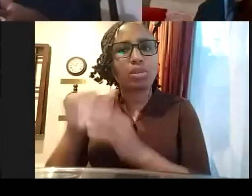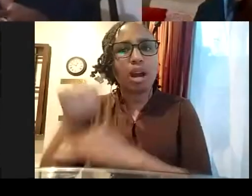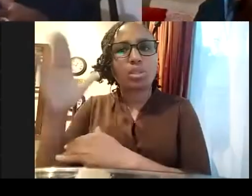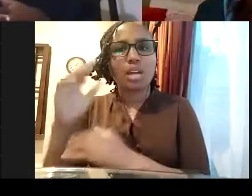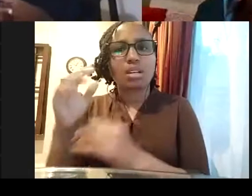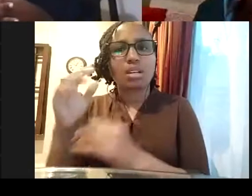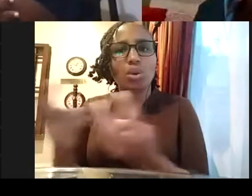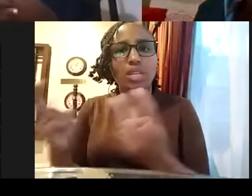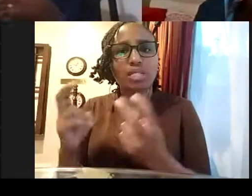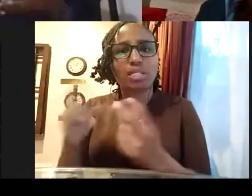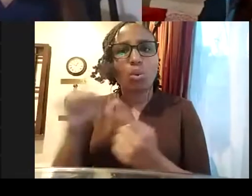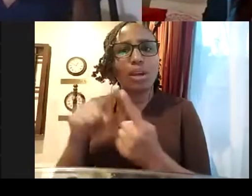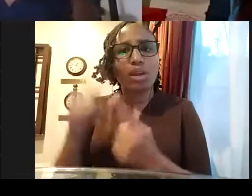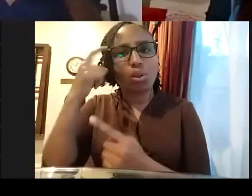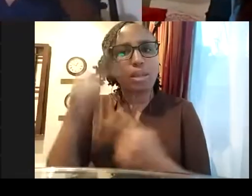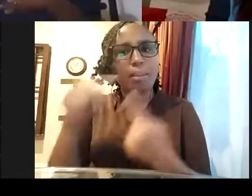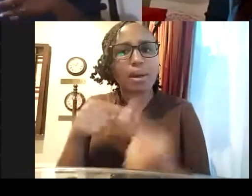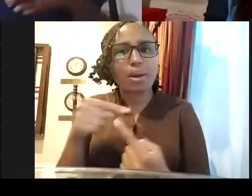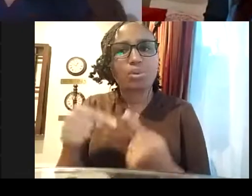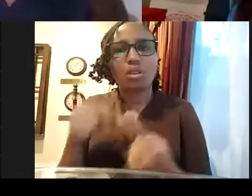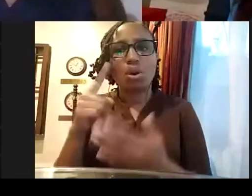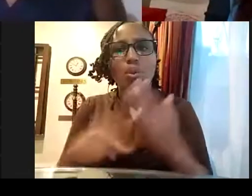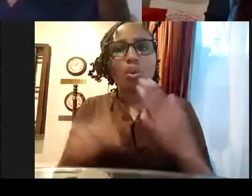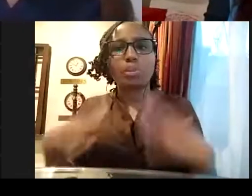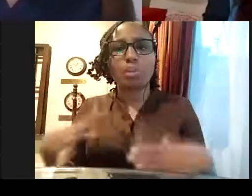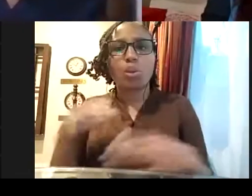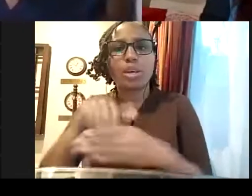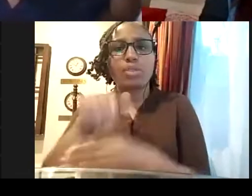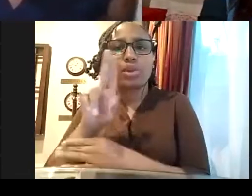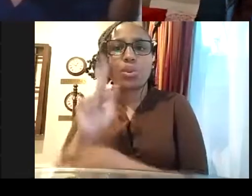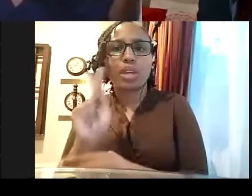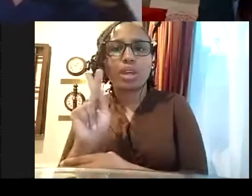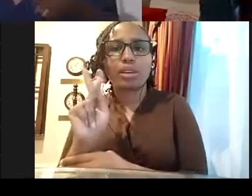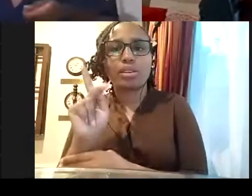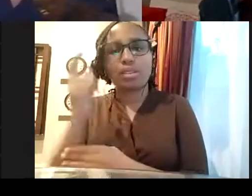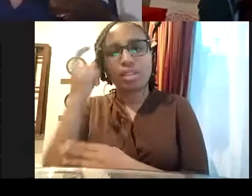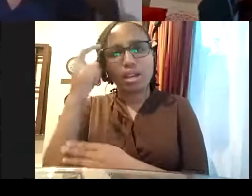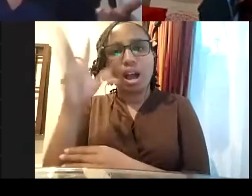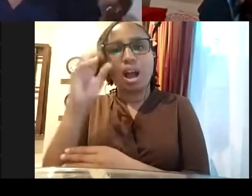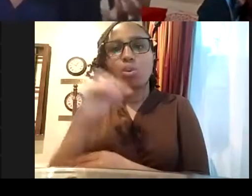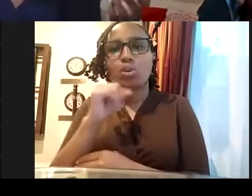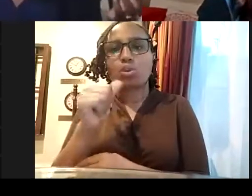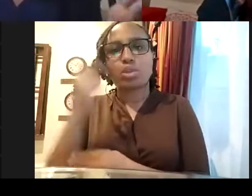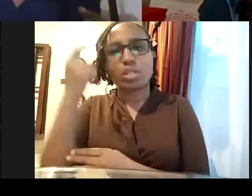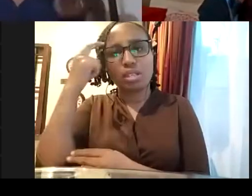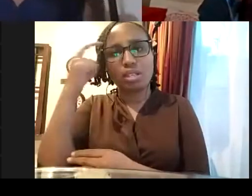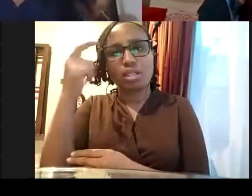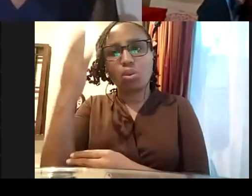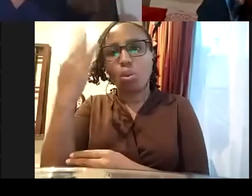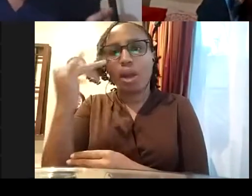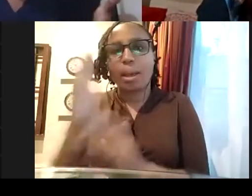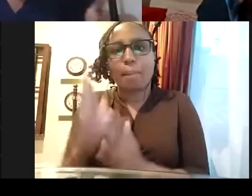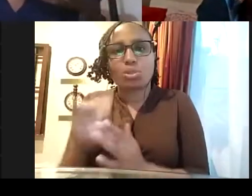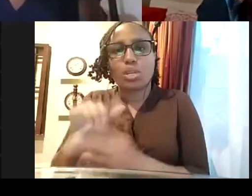thought about what would people in the UK, I wouldn't know why a person in the UK would pick up my book. I just was